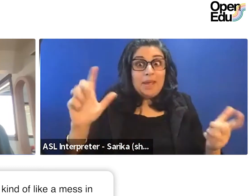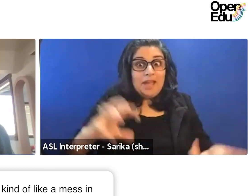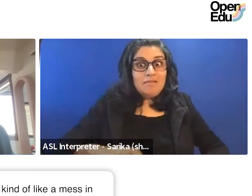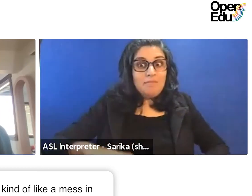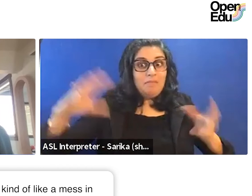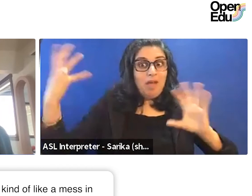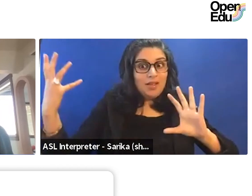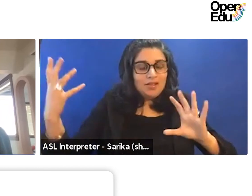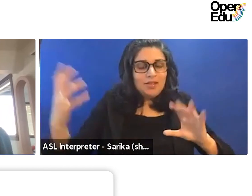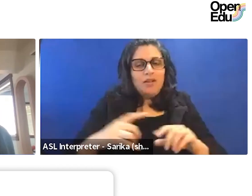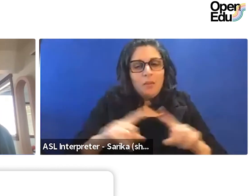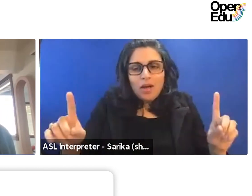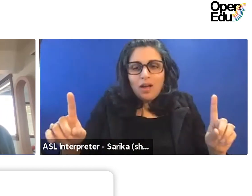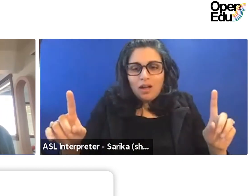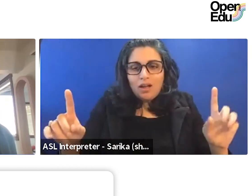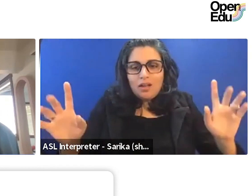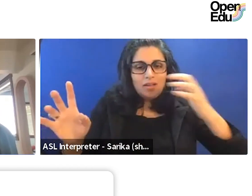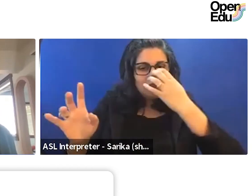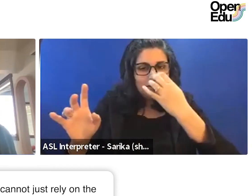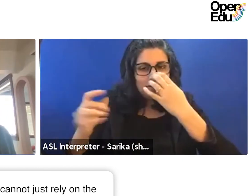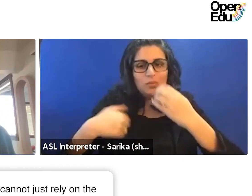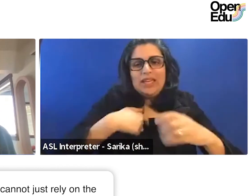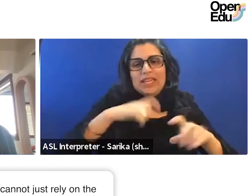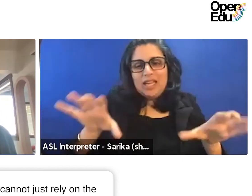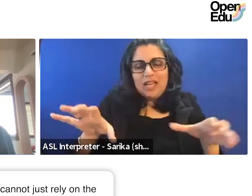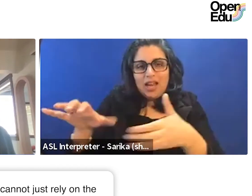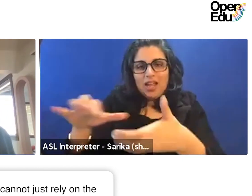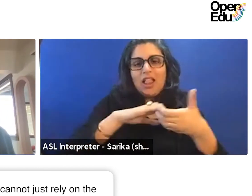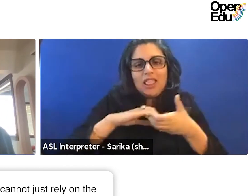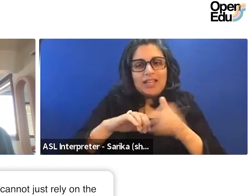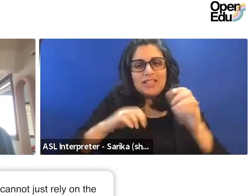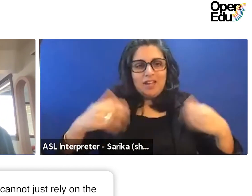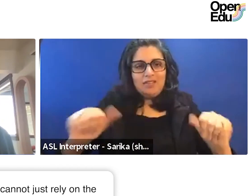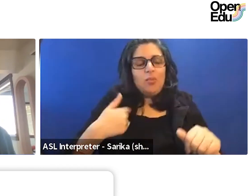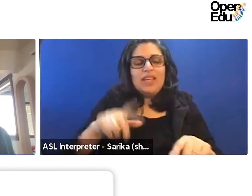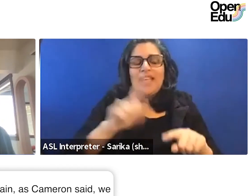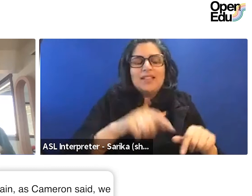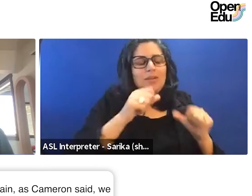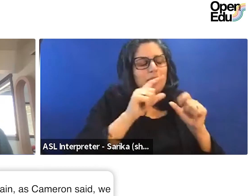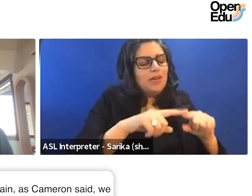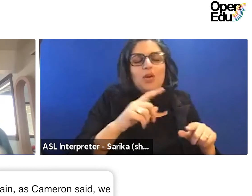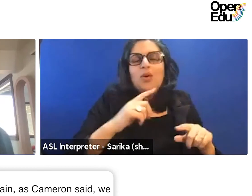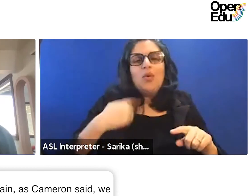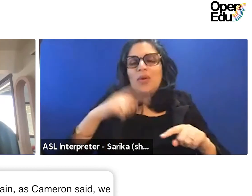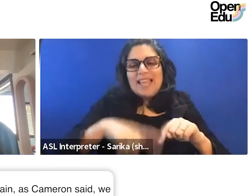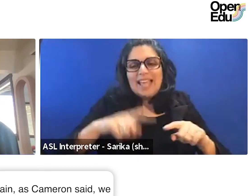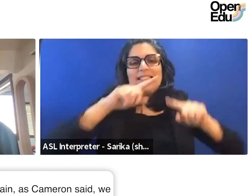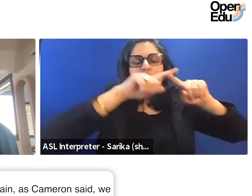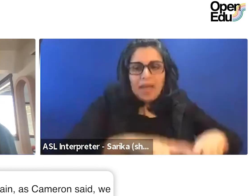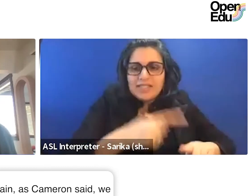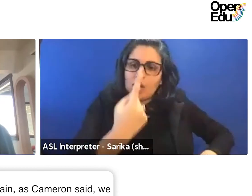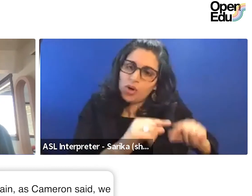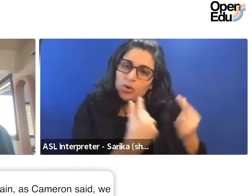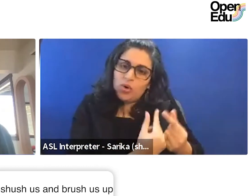but just that to say, we need a collective effort. We cannot just rely on the shoulders of one group. And again, as Cameron said, we're